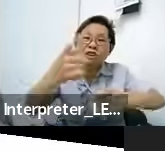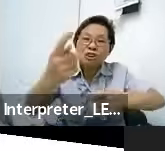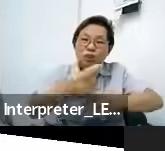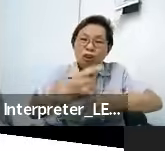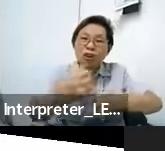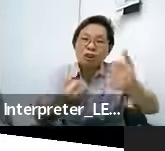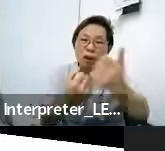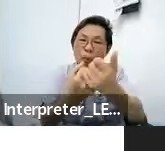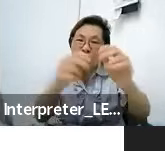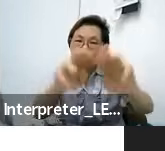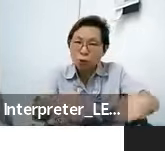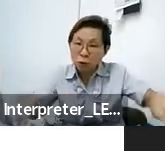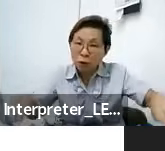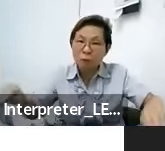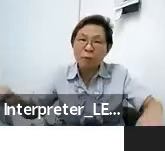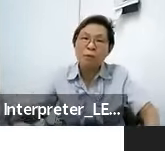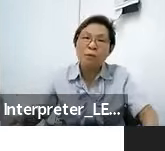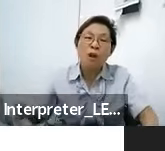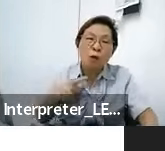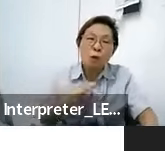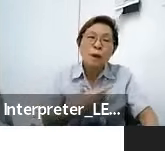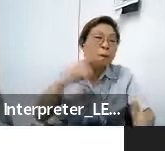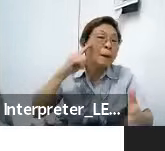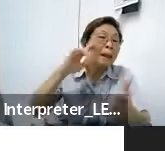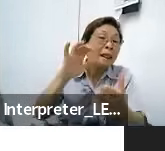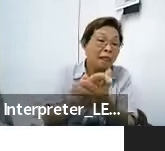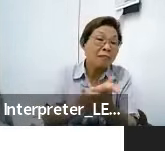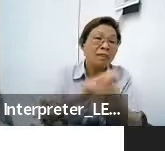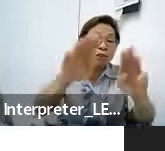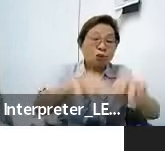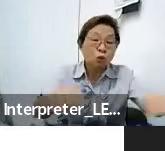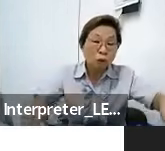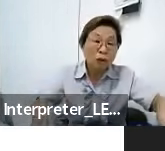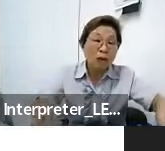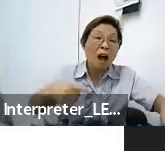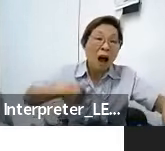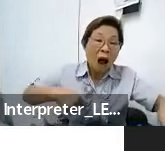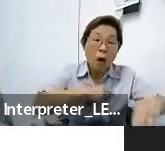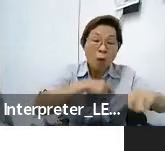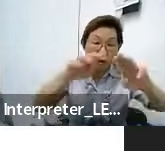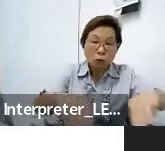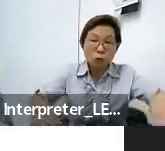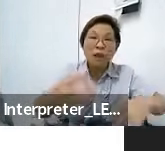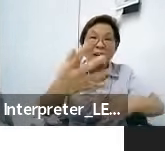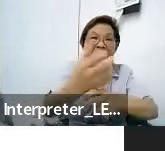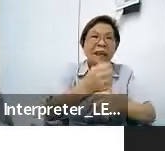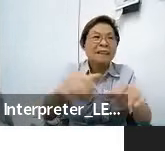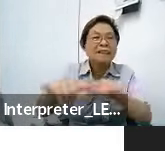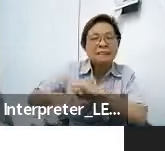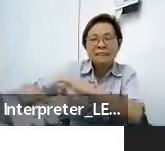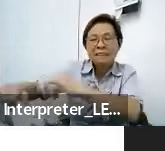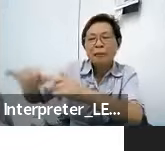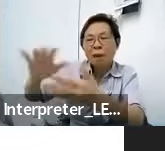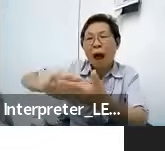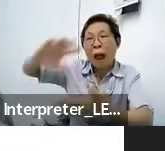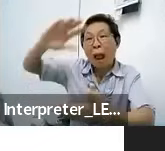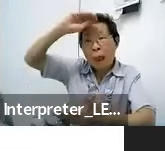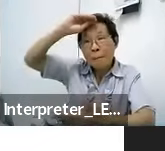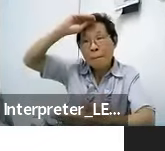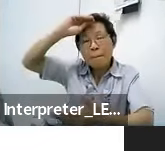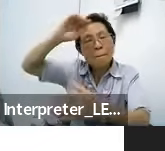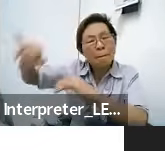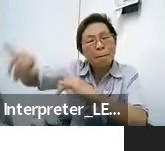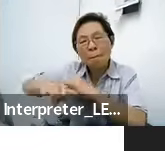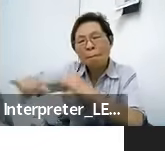our students. We believe that our students should get exactly the same kind of learning as mainstream